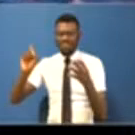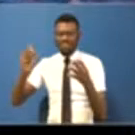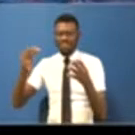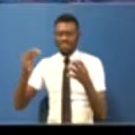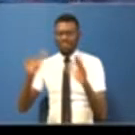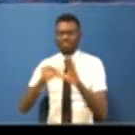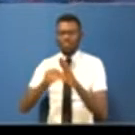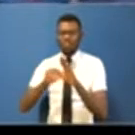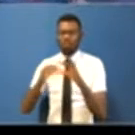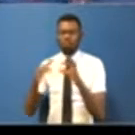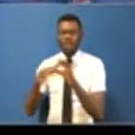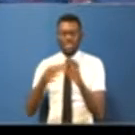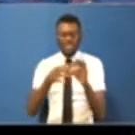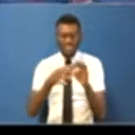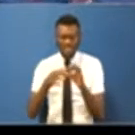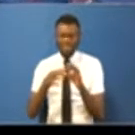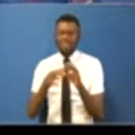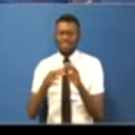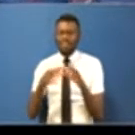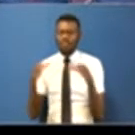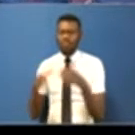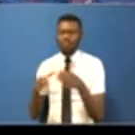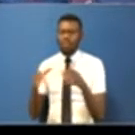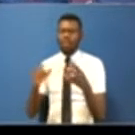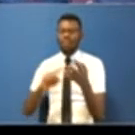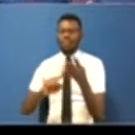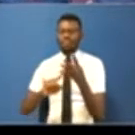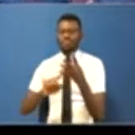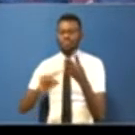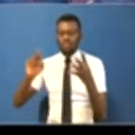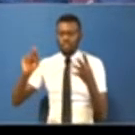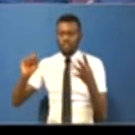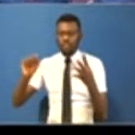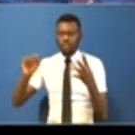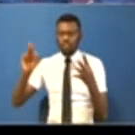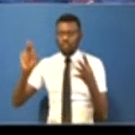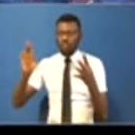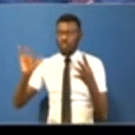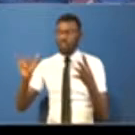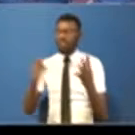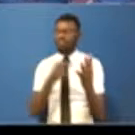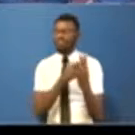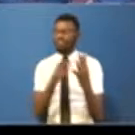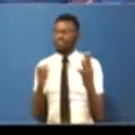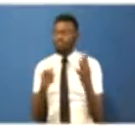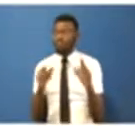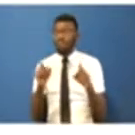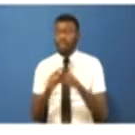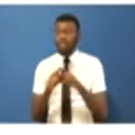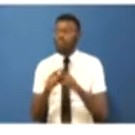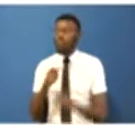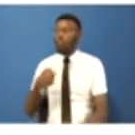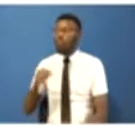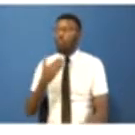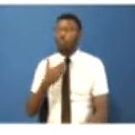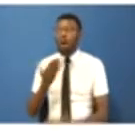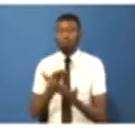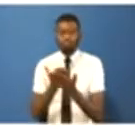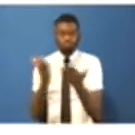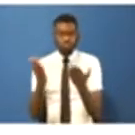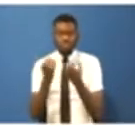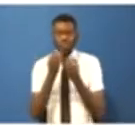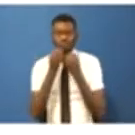progressive alliance party and nancy wamboy muadimi all right we'd also wish to remind you that we